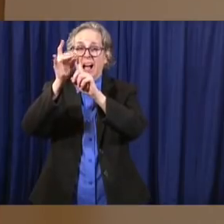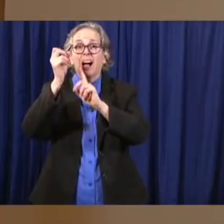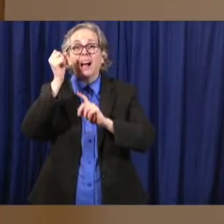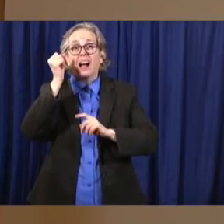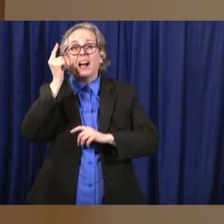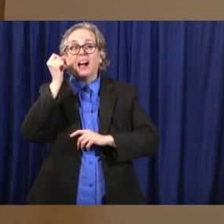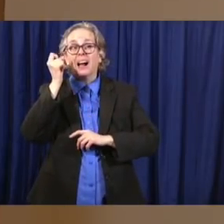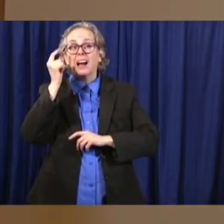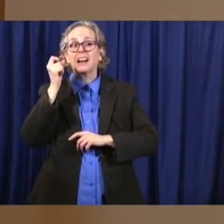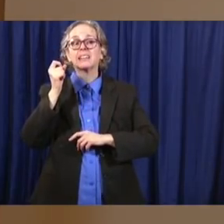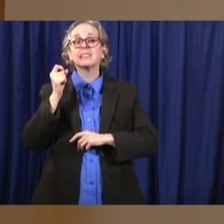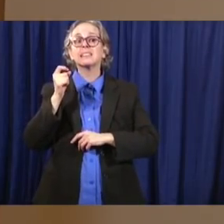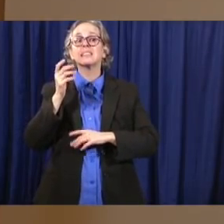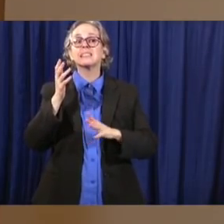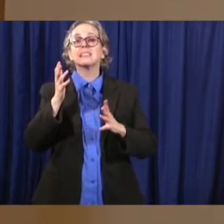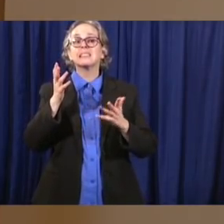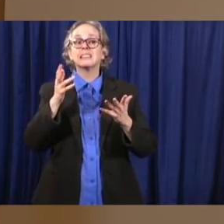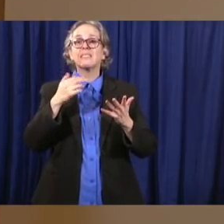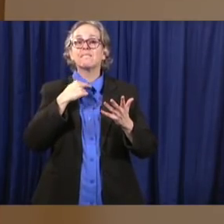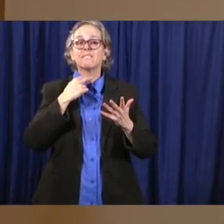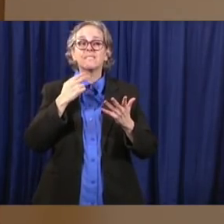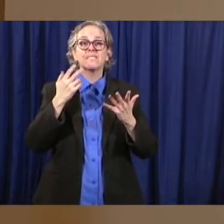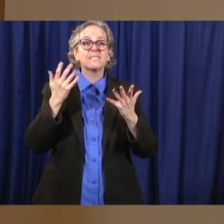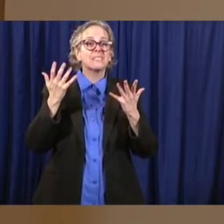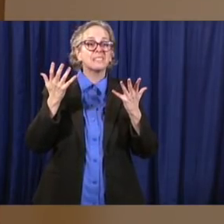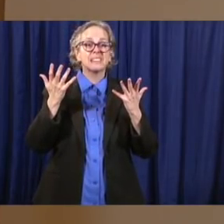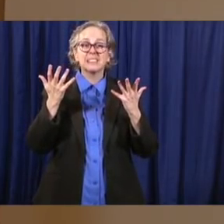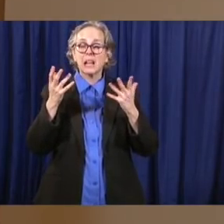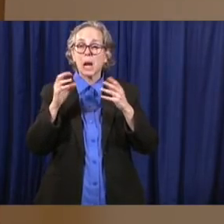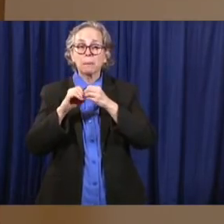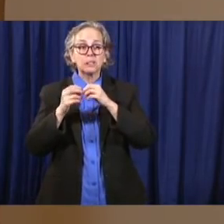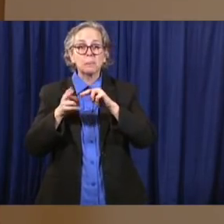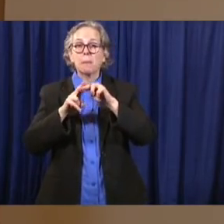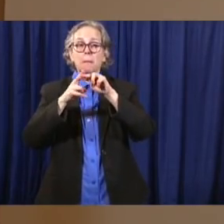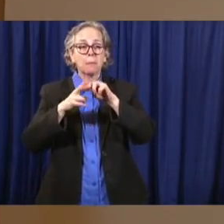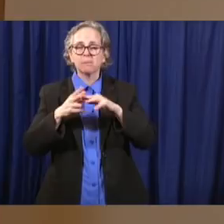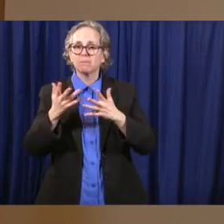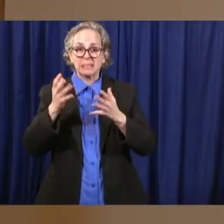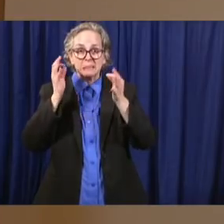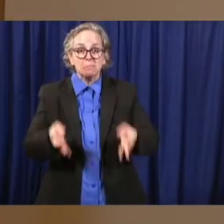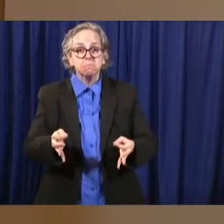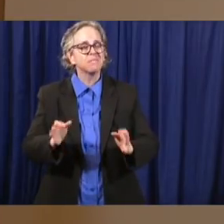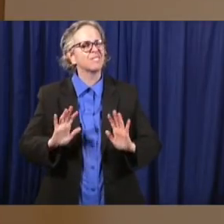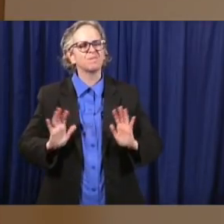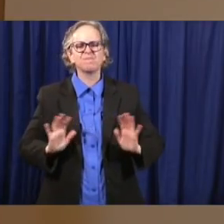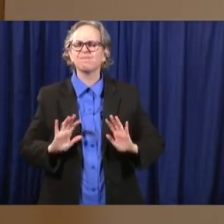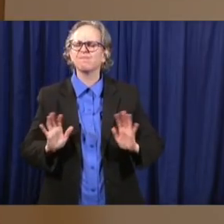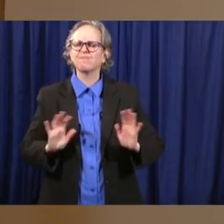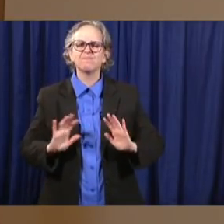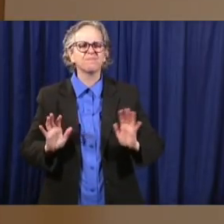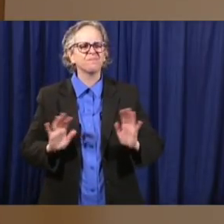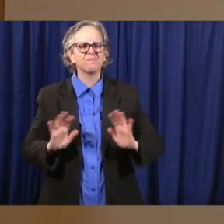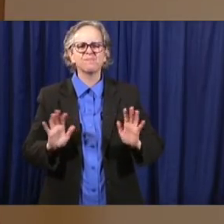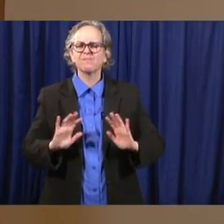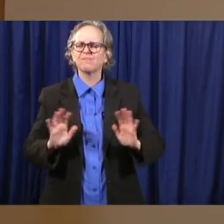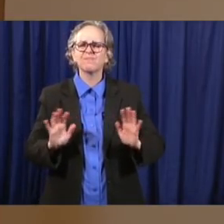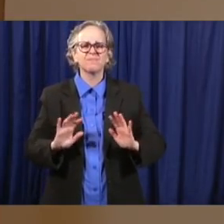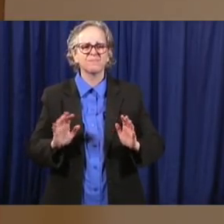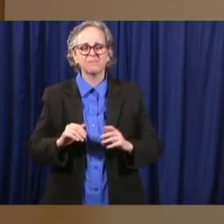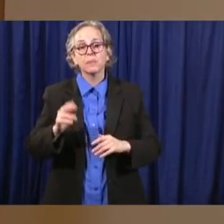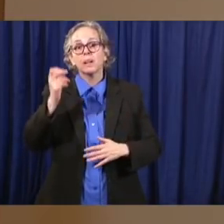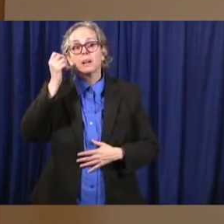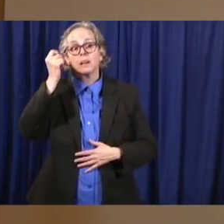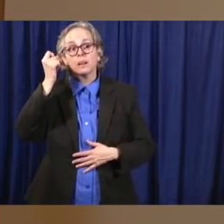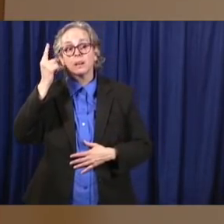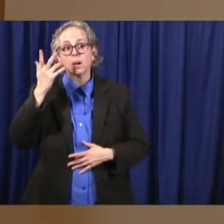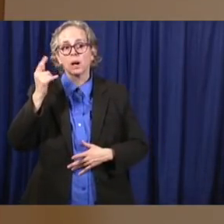any quick decisions based on anything, but you will see it. What we're thinking now is it's gonna plateau. It will be flatter and longer